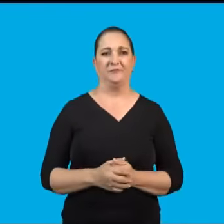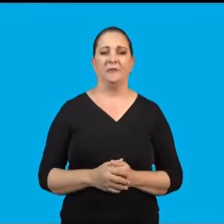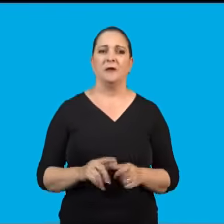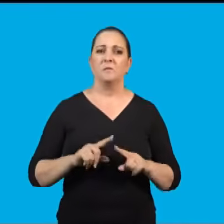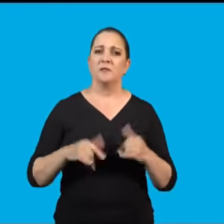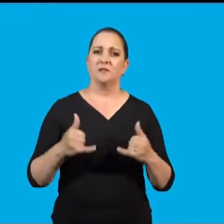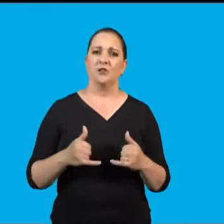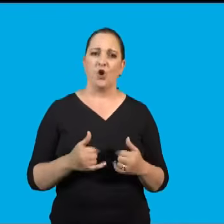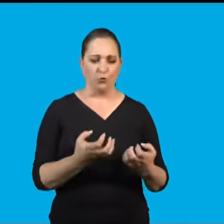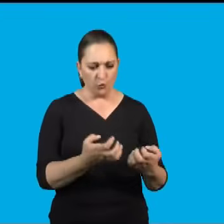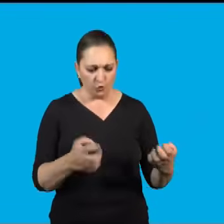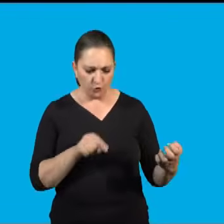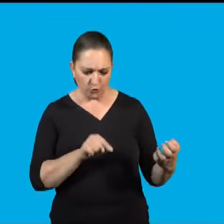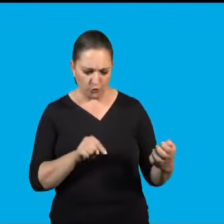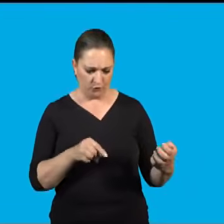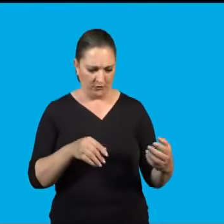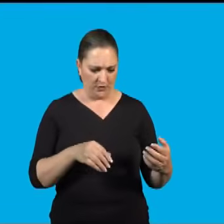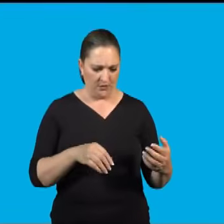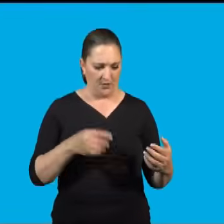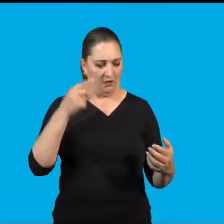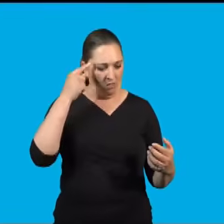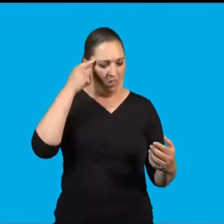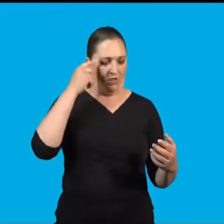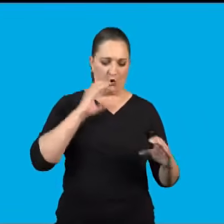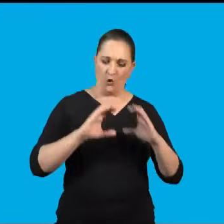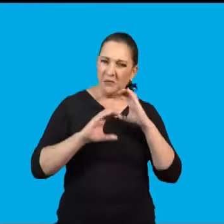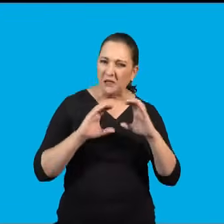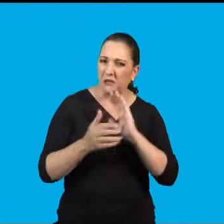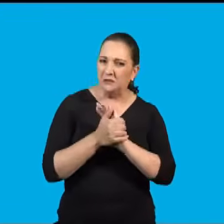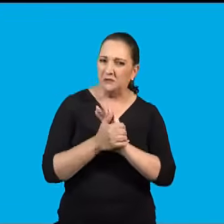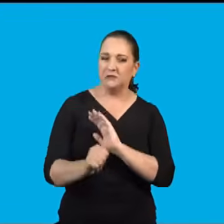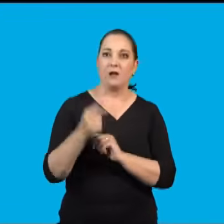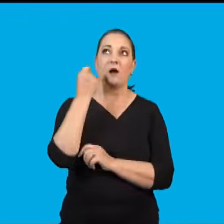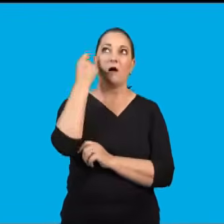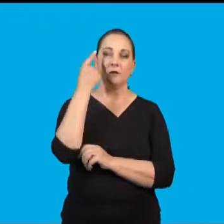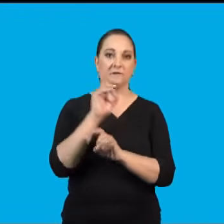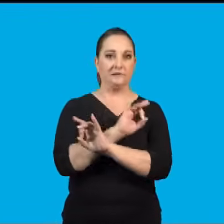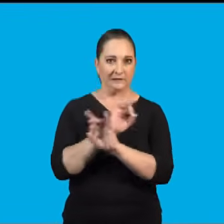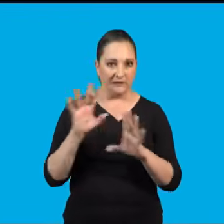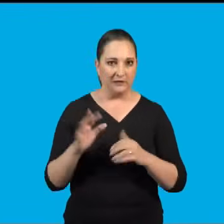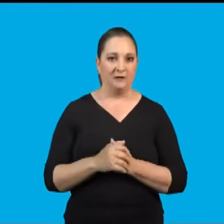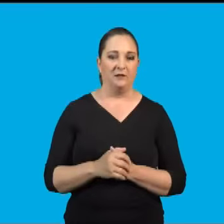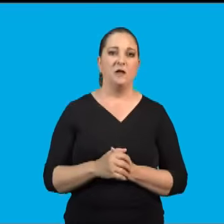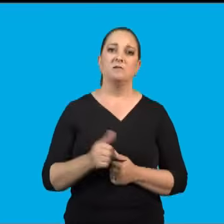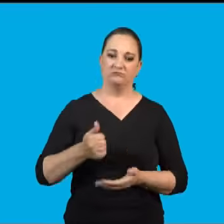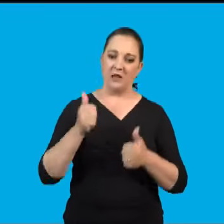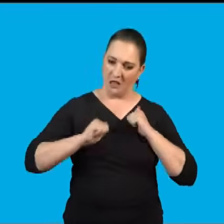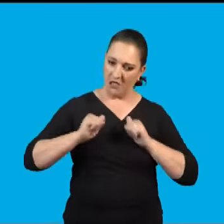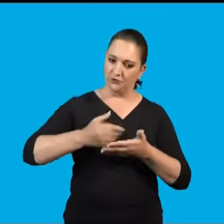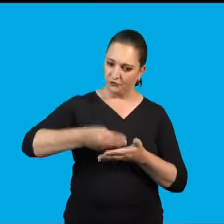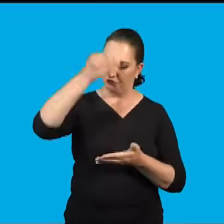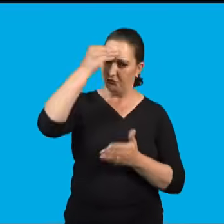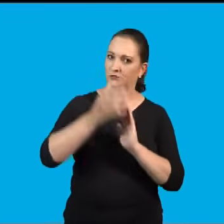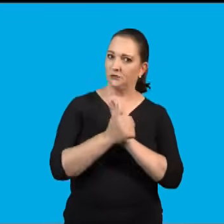How to interpret sources, communication skills, comprehension. We also looked at active learning